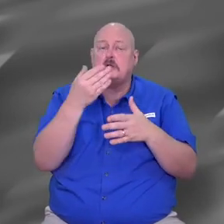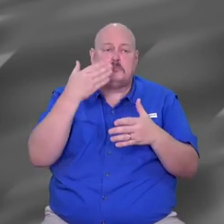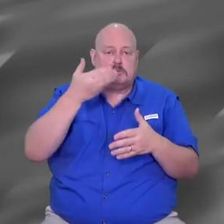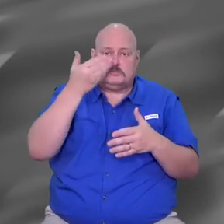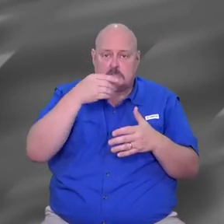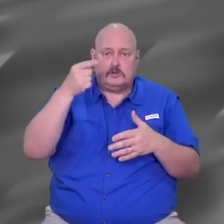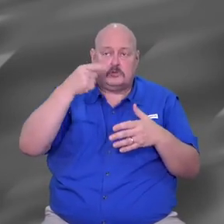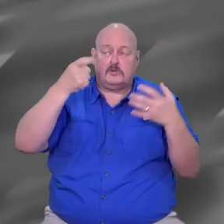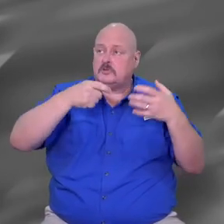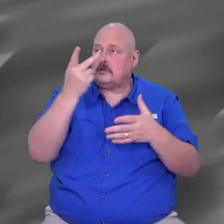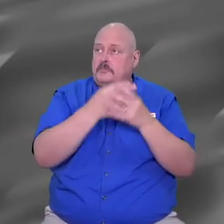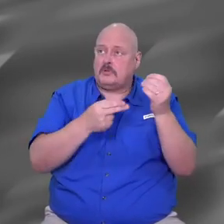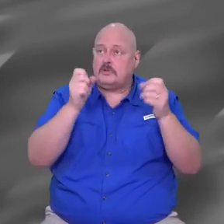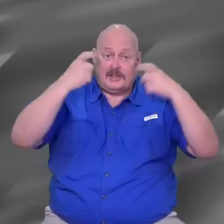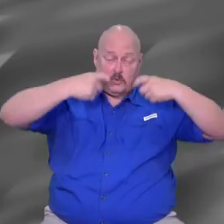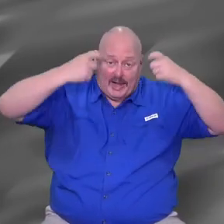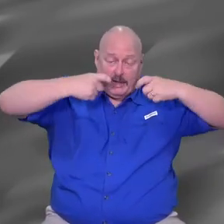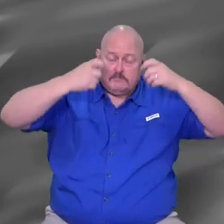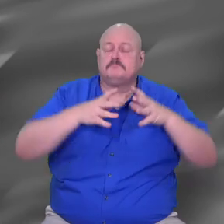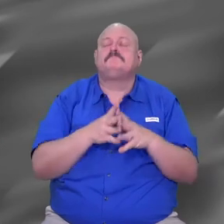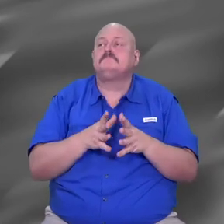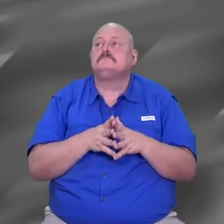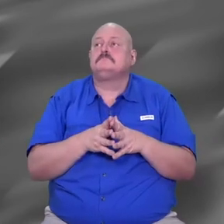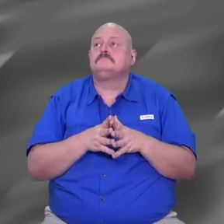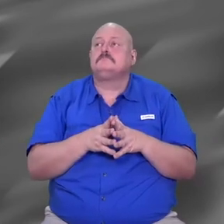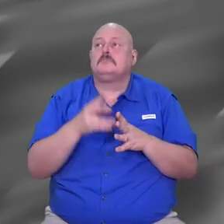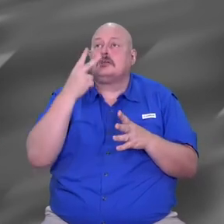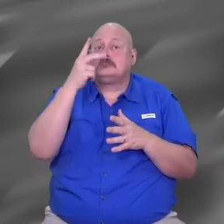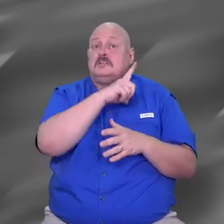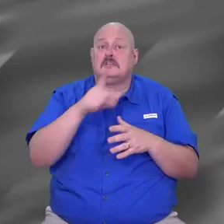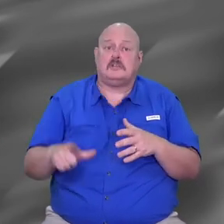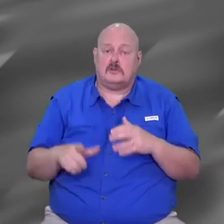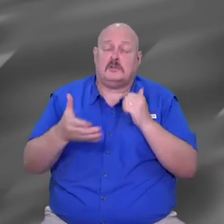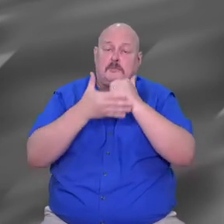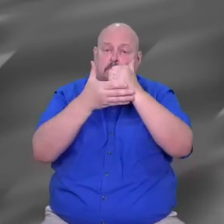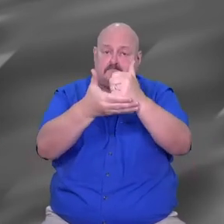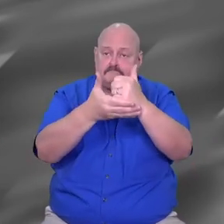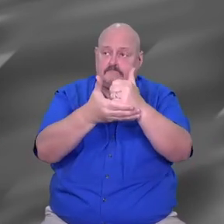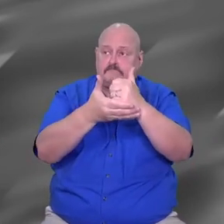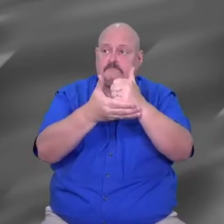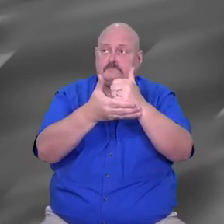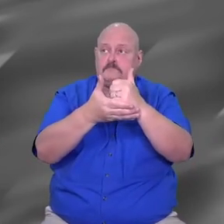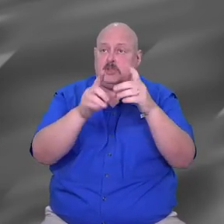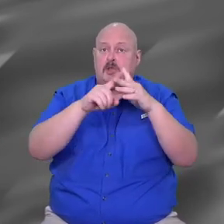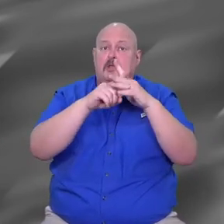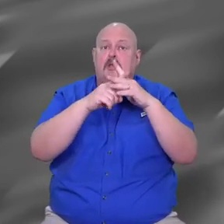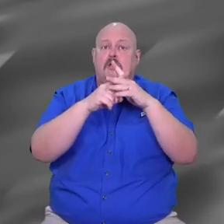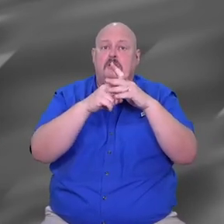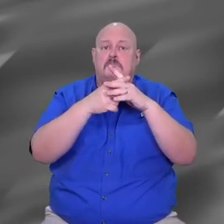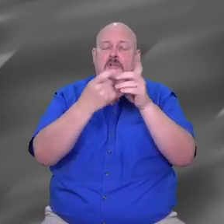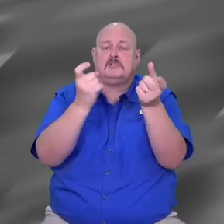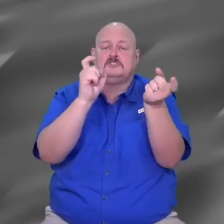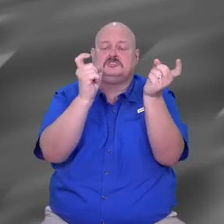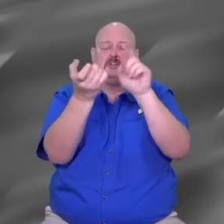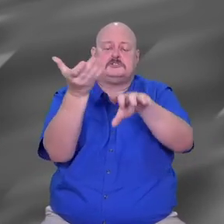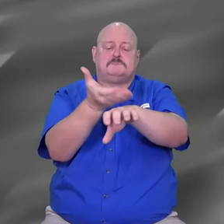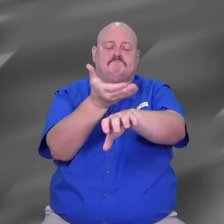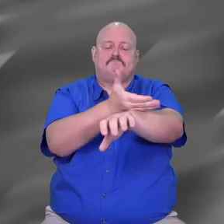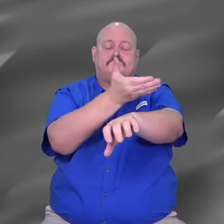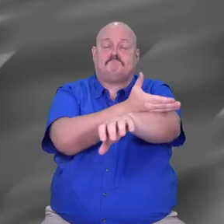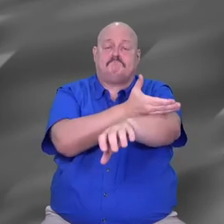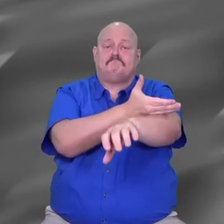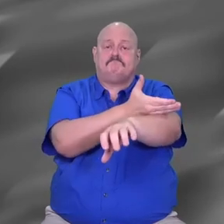You or they or both can cry. And we'll see how the Lord can intervene and begin to reverse the issues that